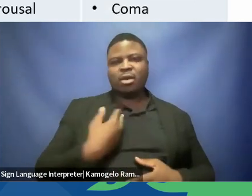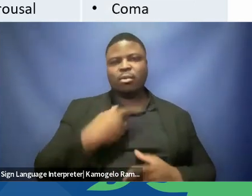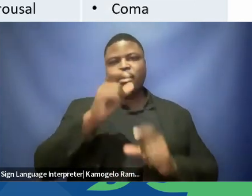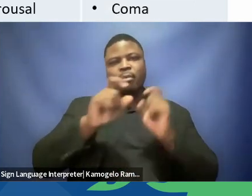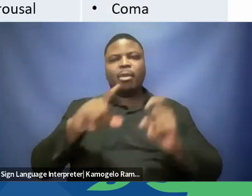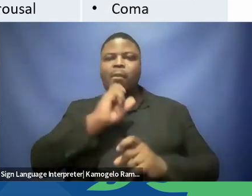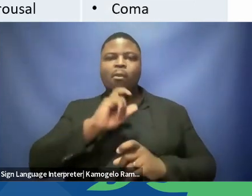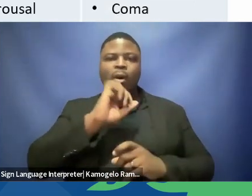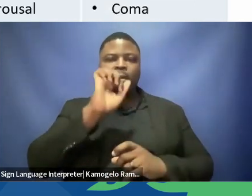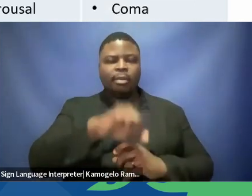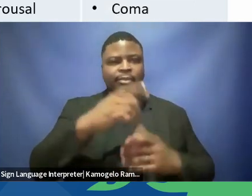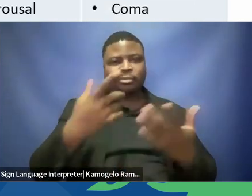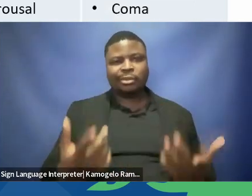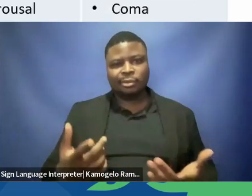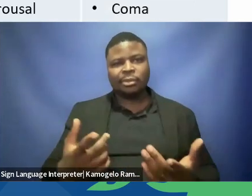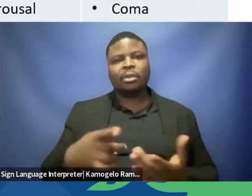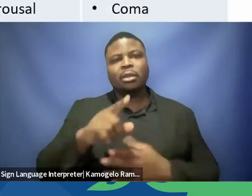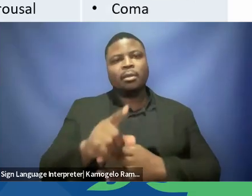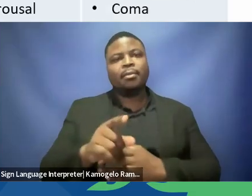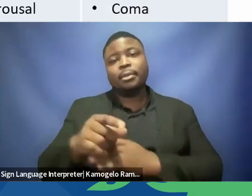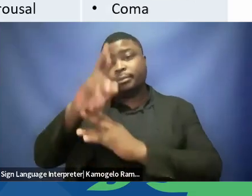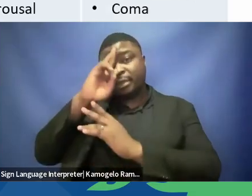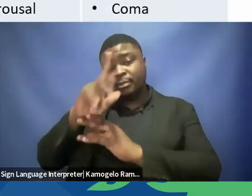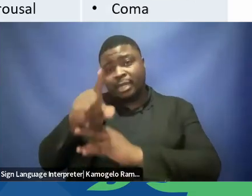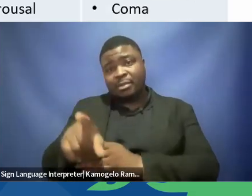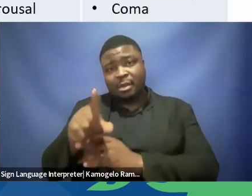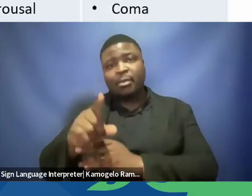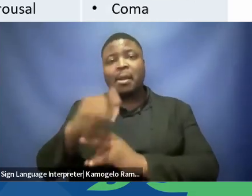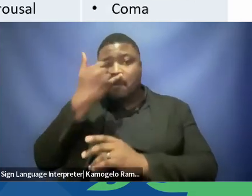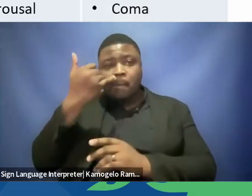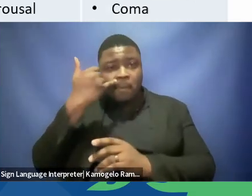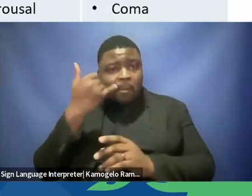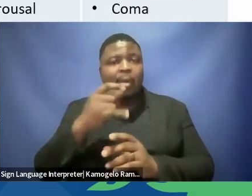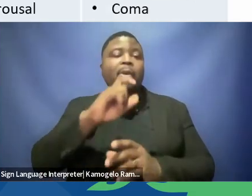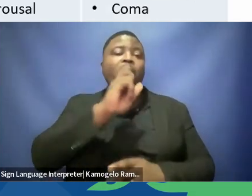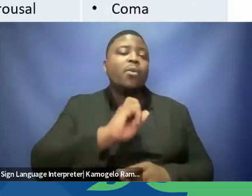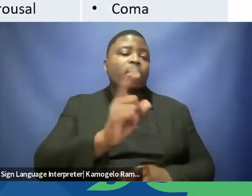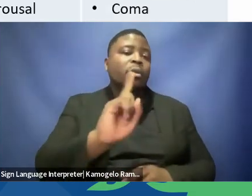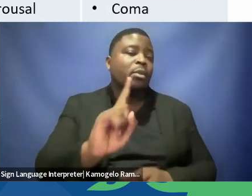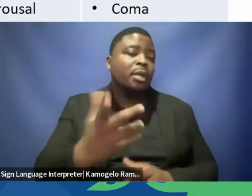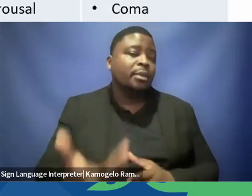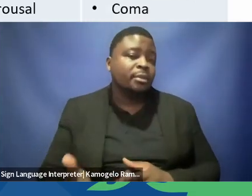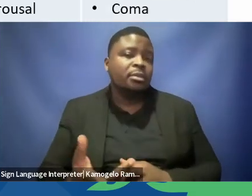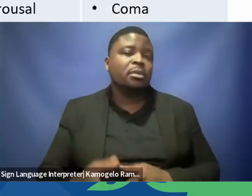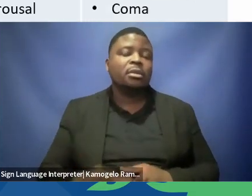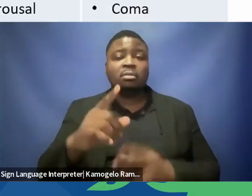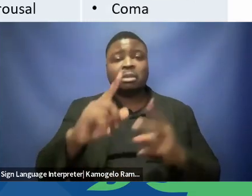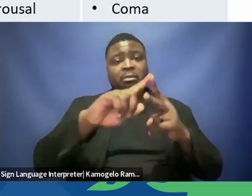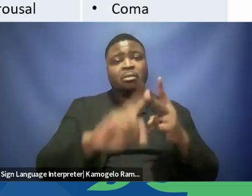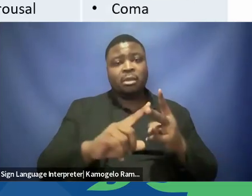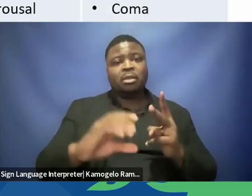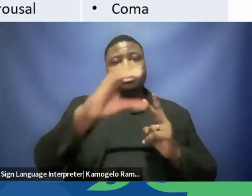to sexualized drug use in that chemsex involves the use of commonly two specific drugs, which is